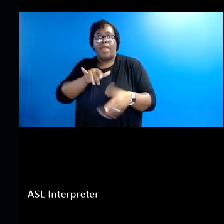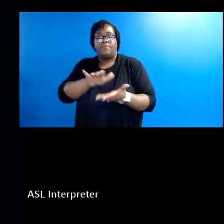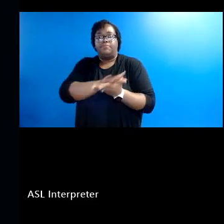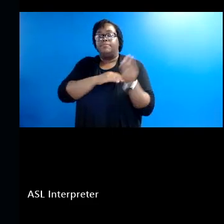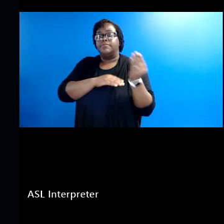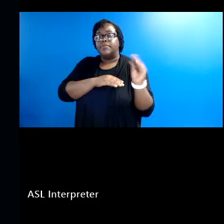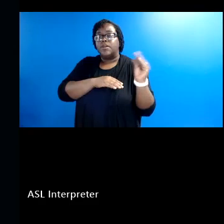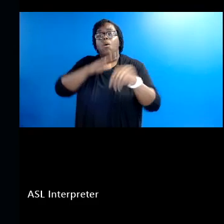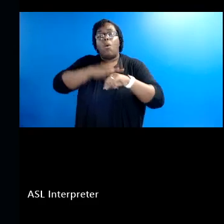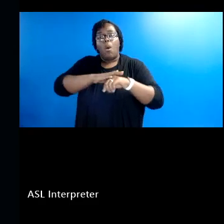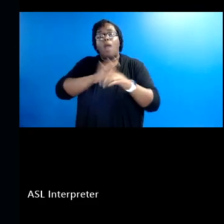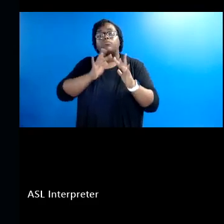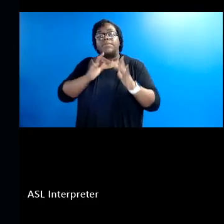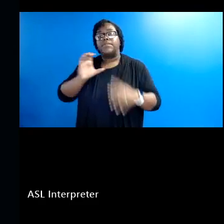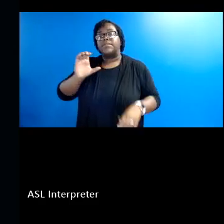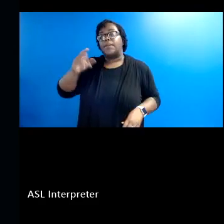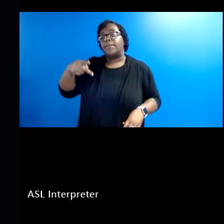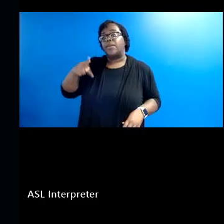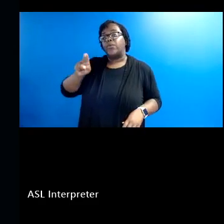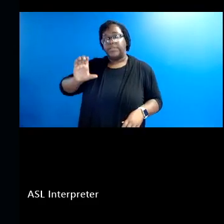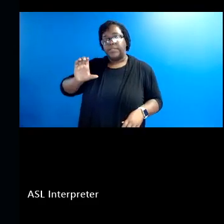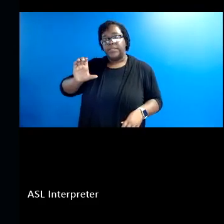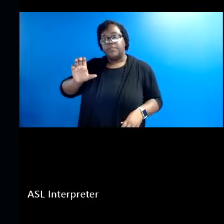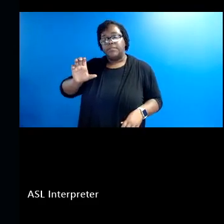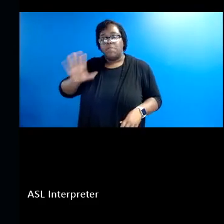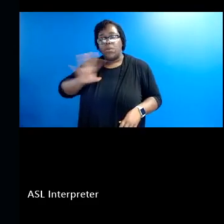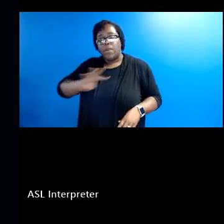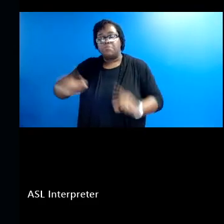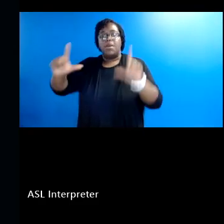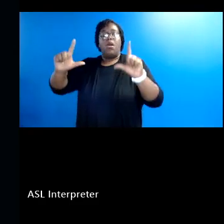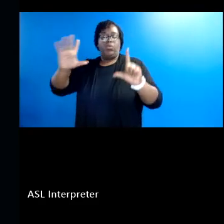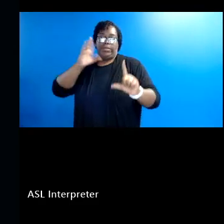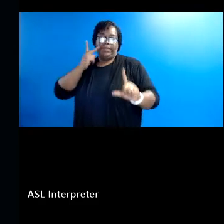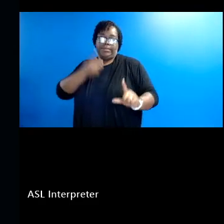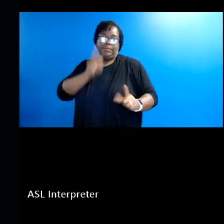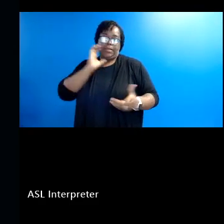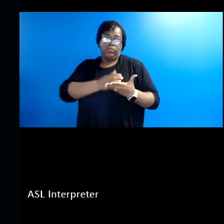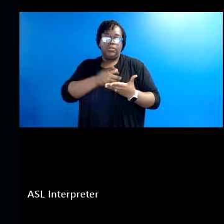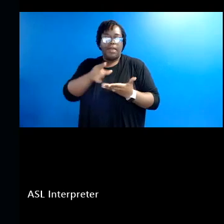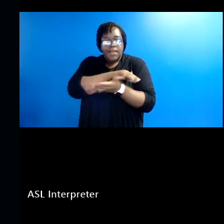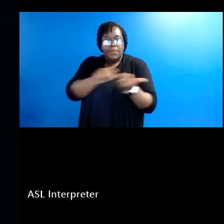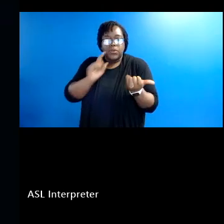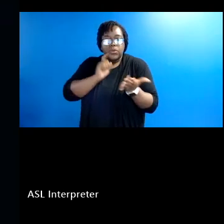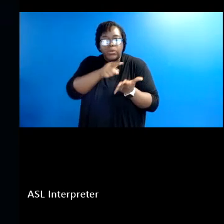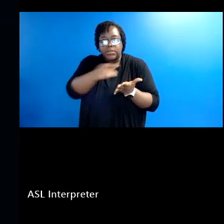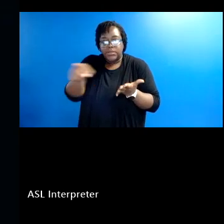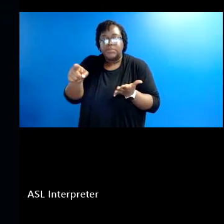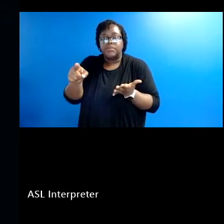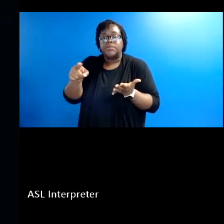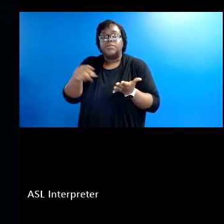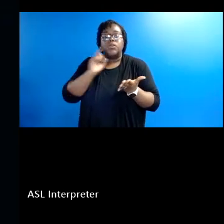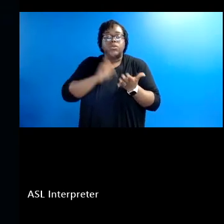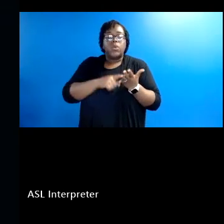CPUC website. You can look for it there, and it will have these photos. So this is some damage they found. You can see that they found